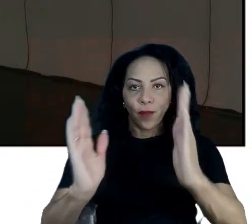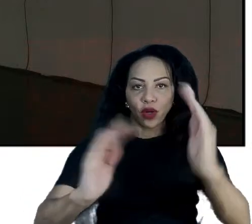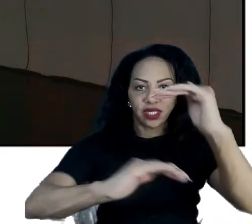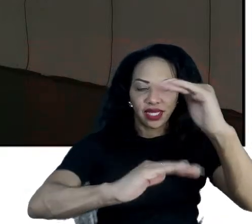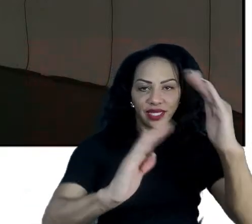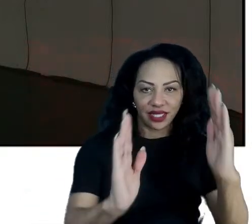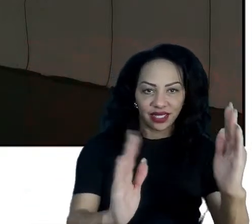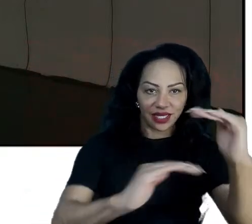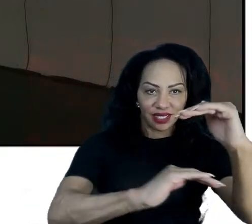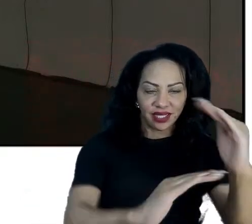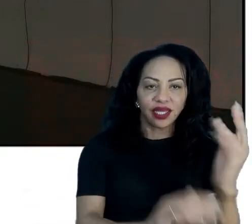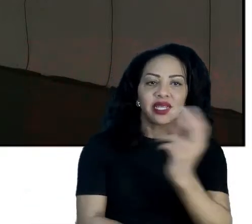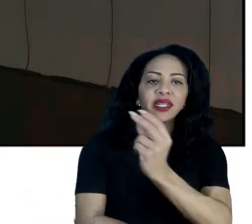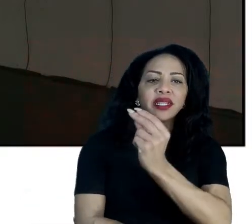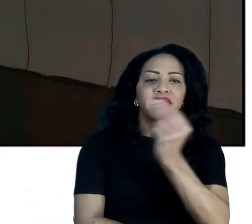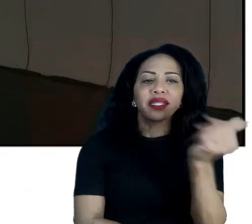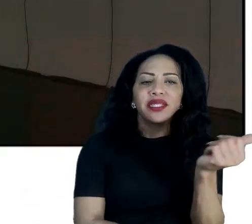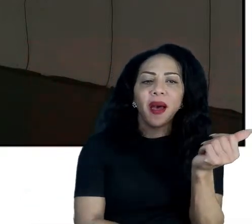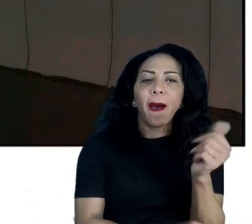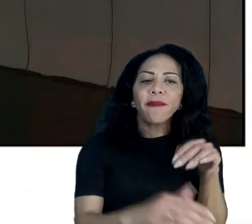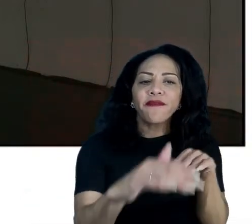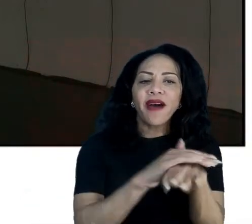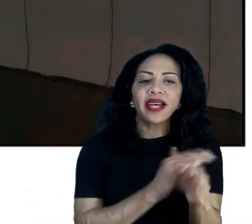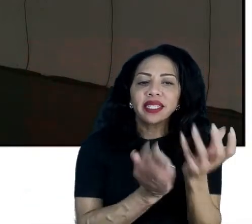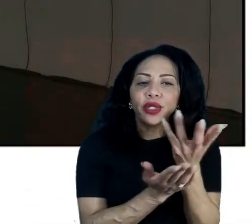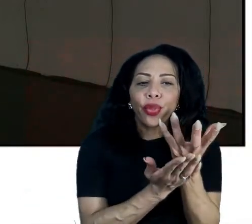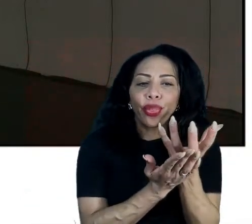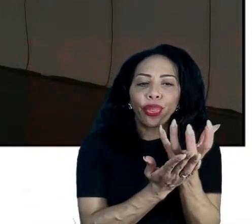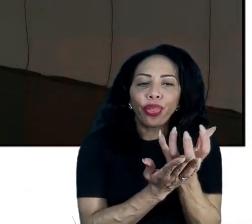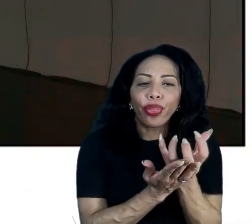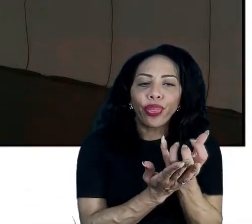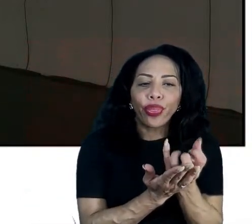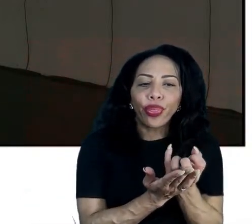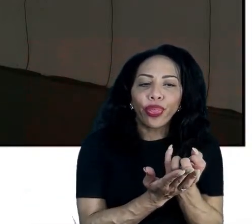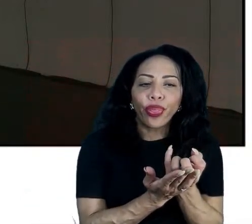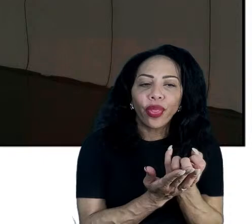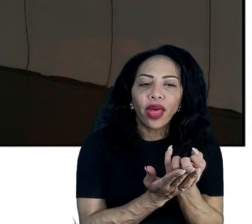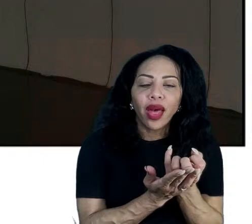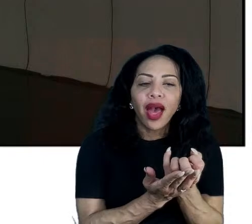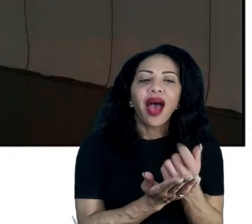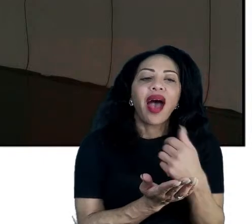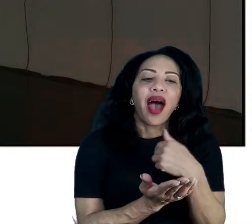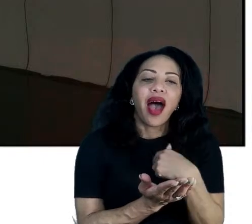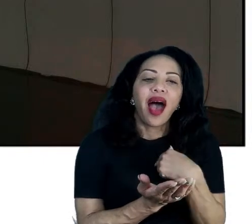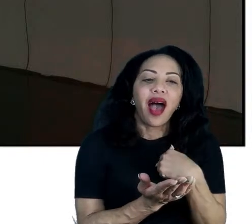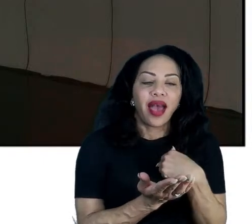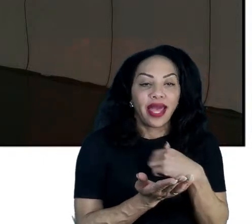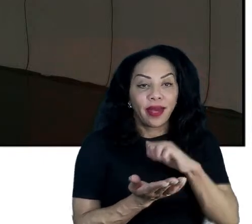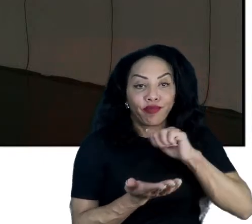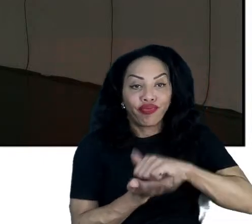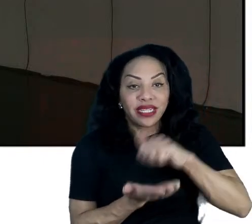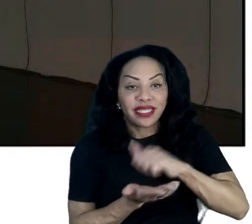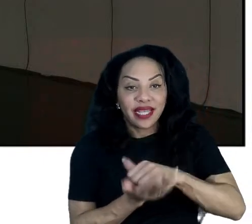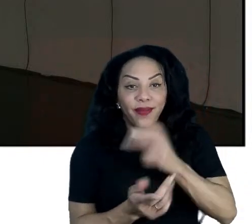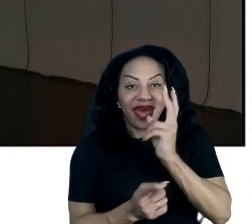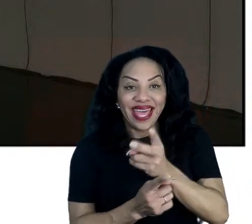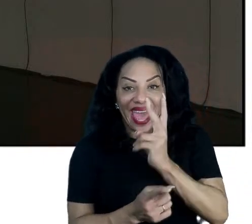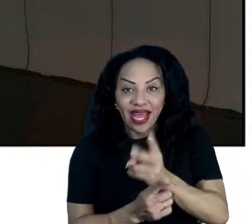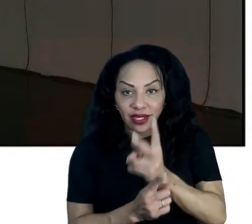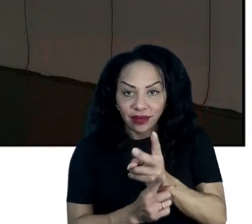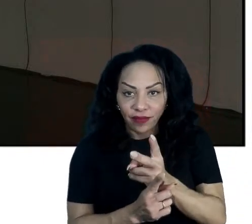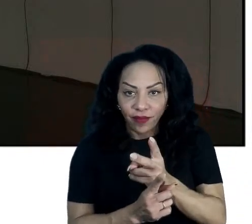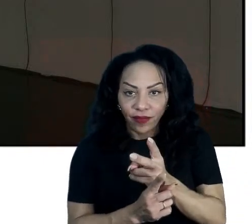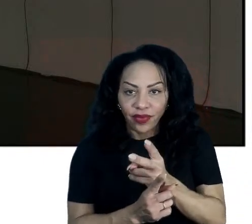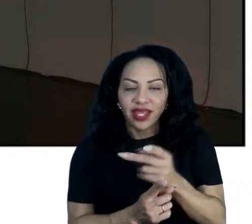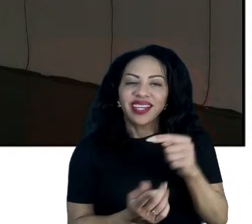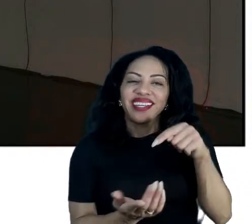in the archive, and I printed them on transparencies and then backlit them with a single LED. So these are fading